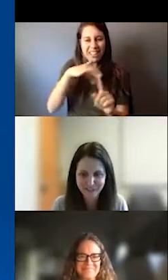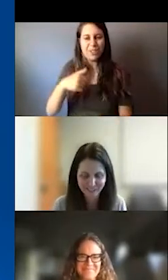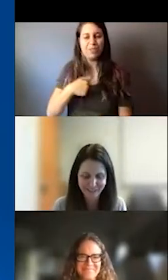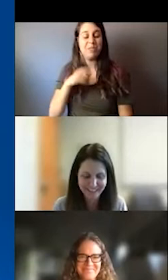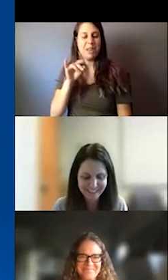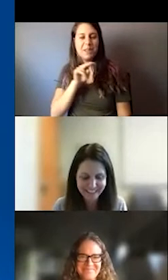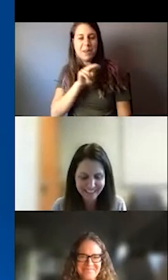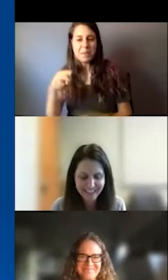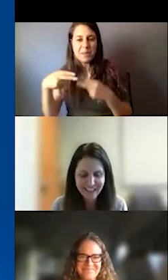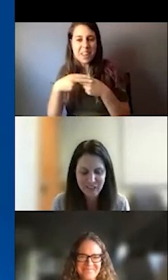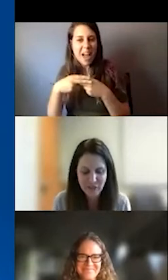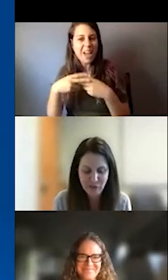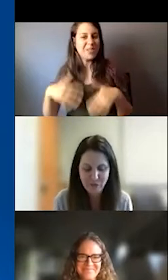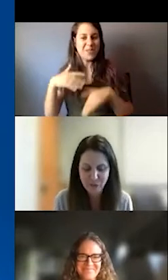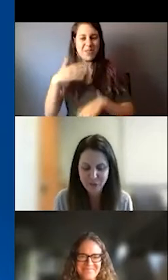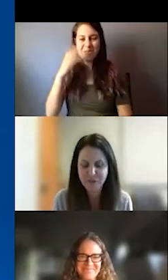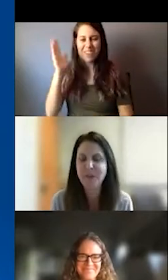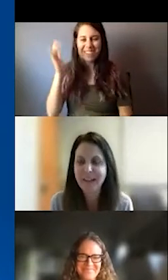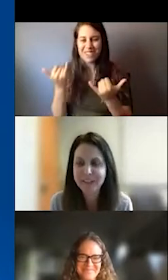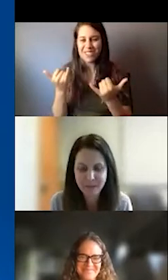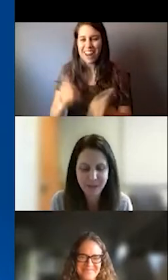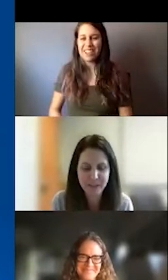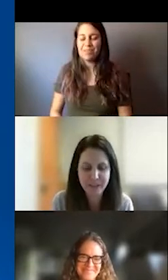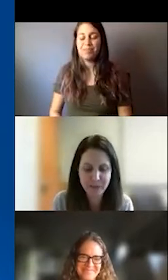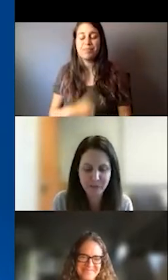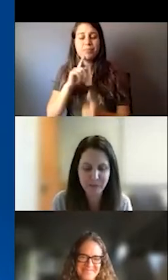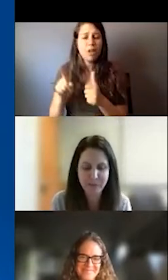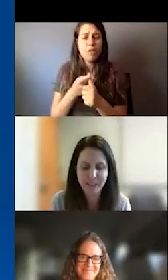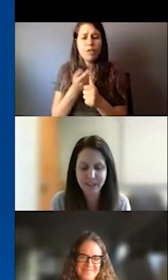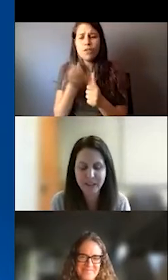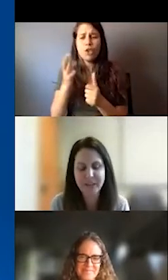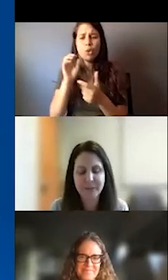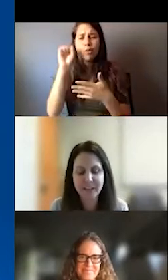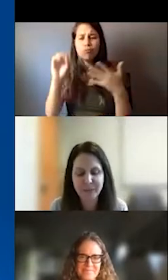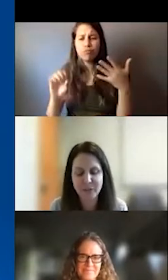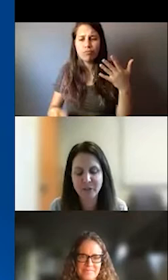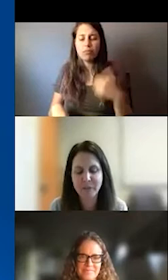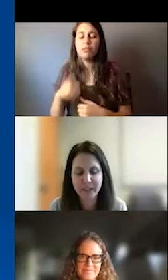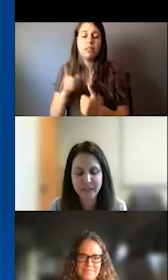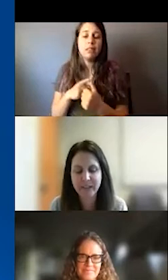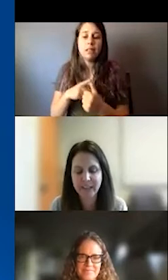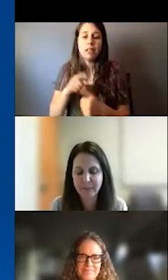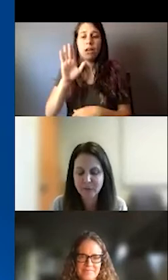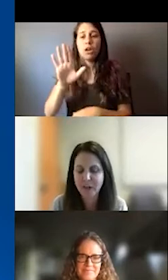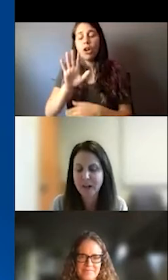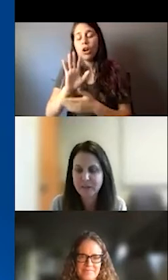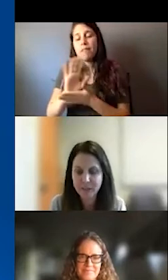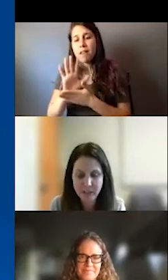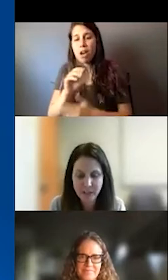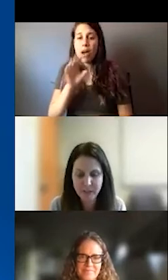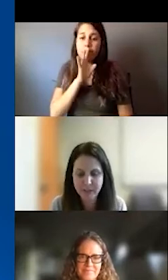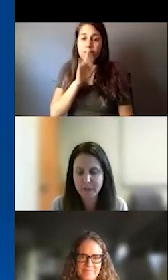for a real treat today. So first, a few housekeeping items before we begin. Please make sure your mics and cameras are